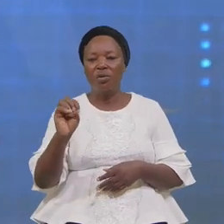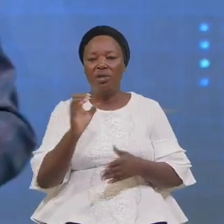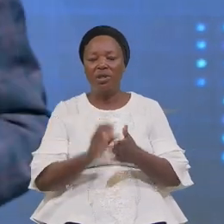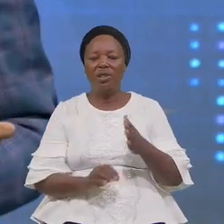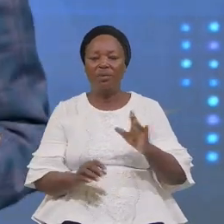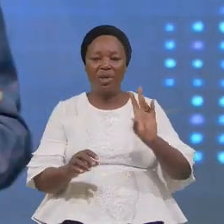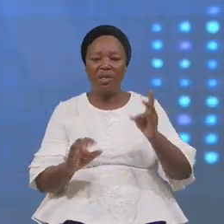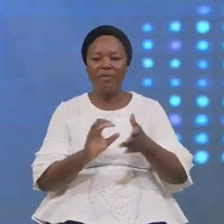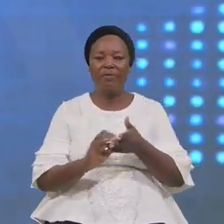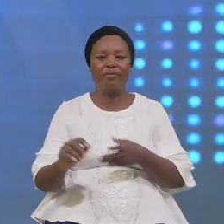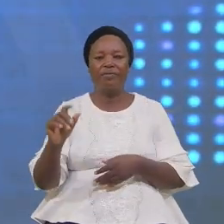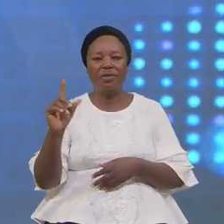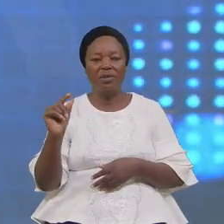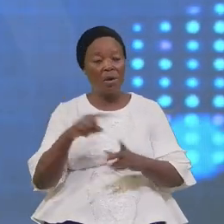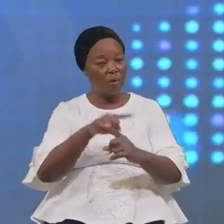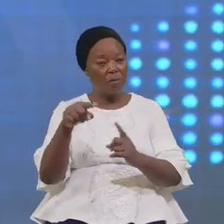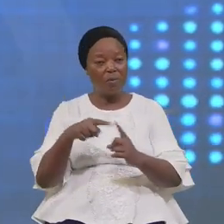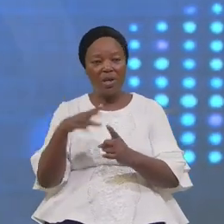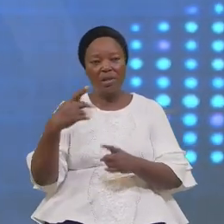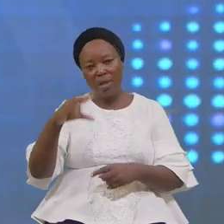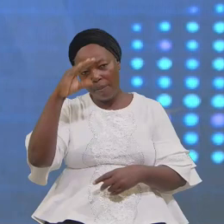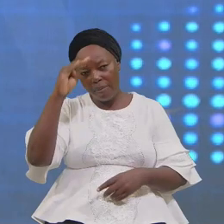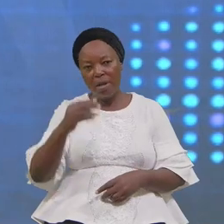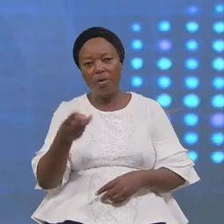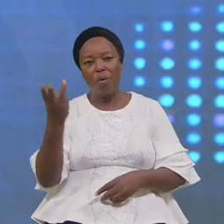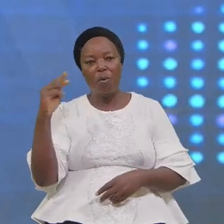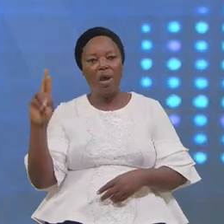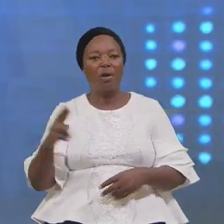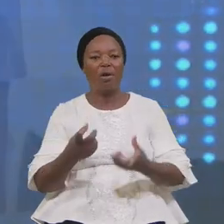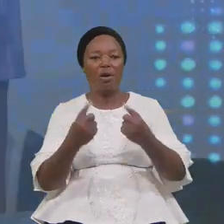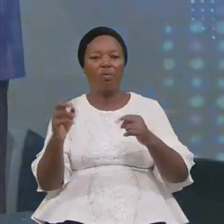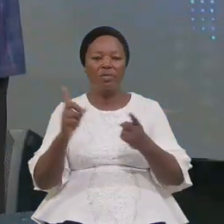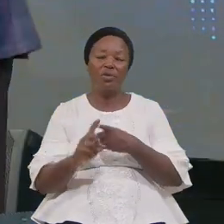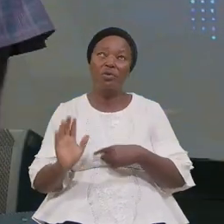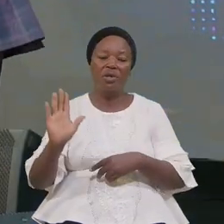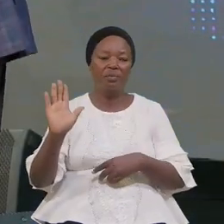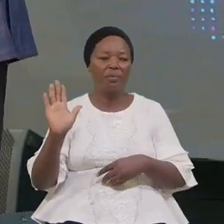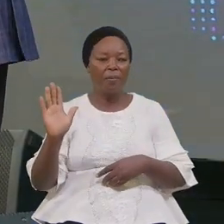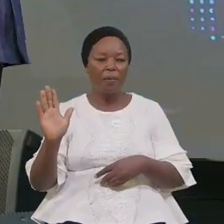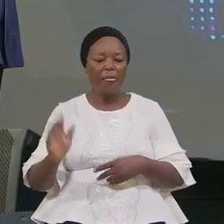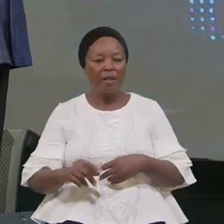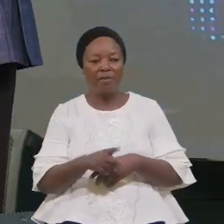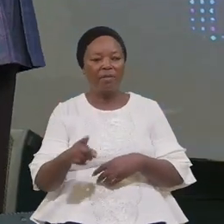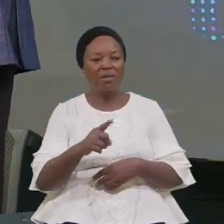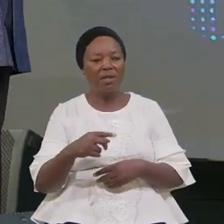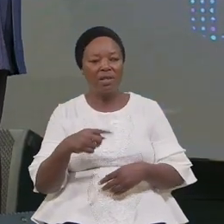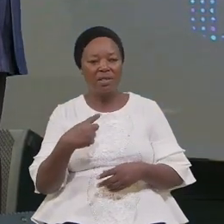20, when the men were come unto him, they said,